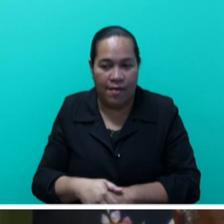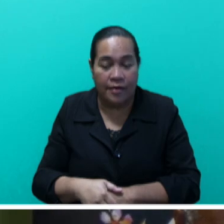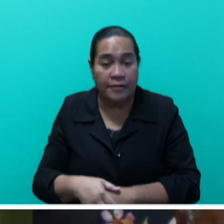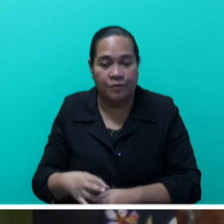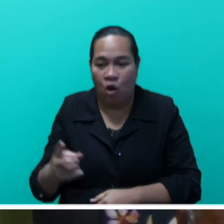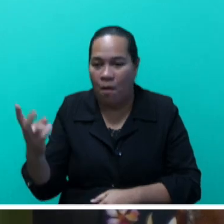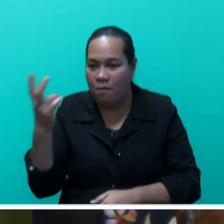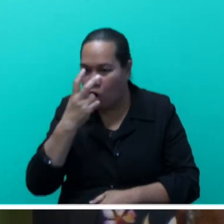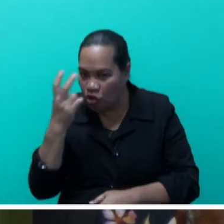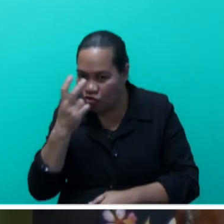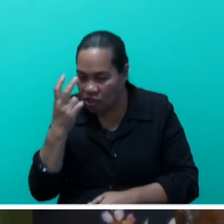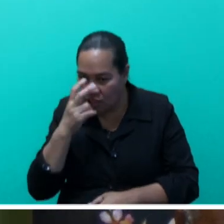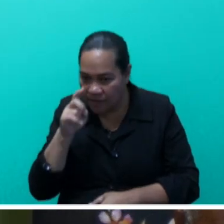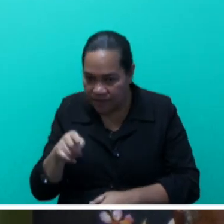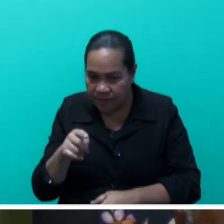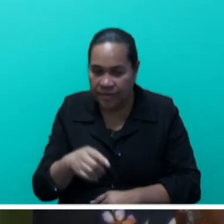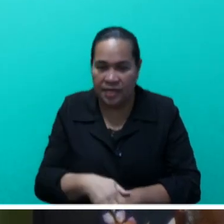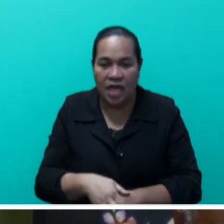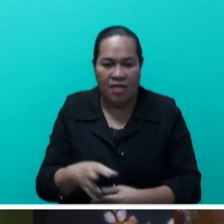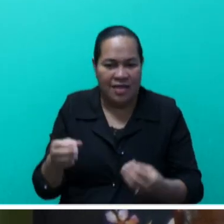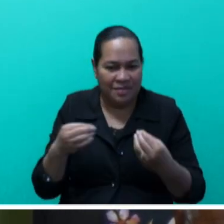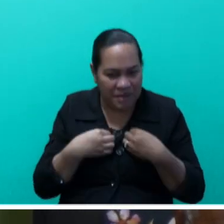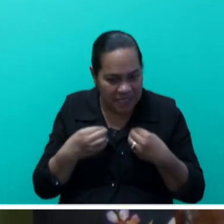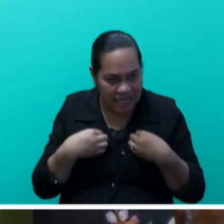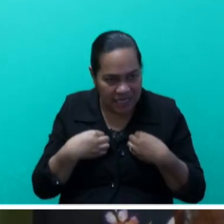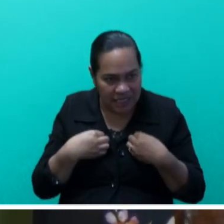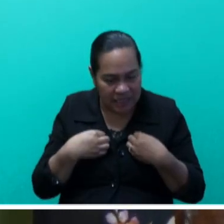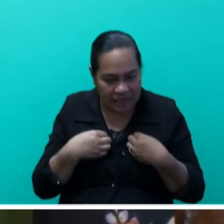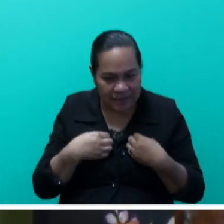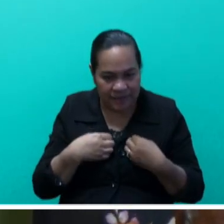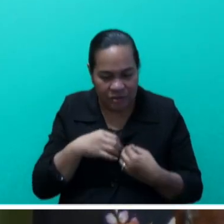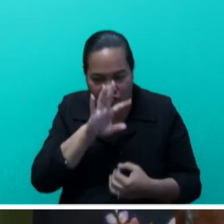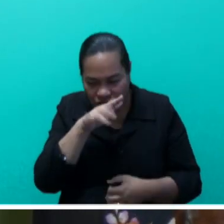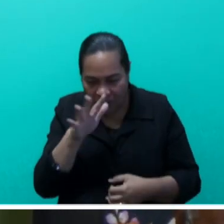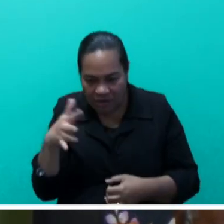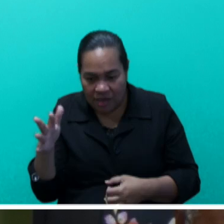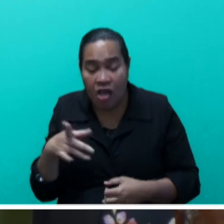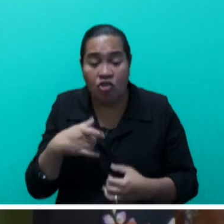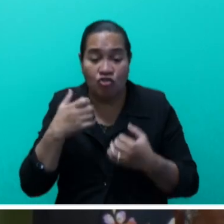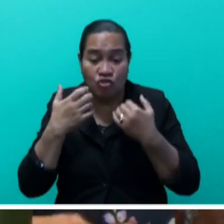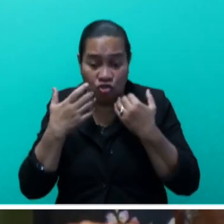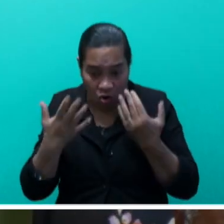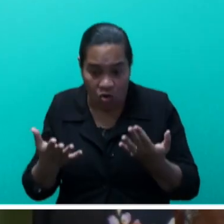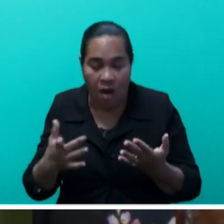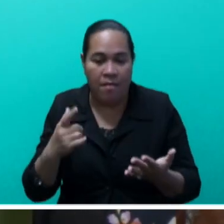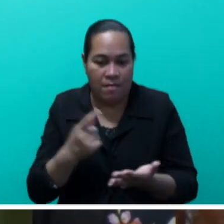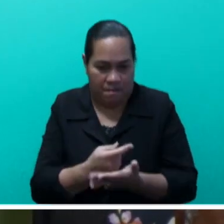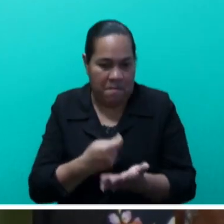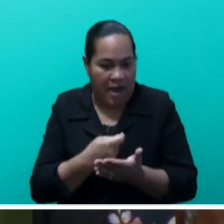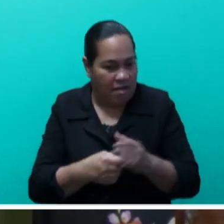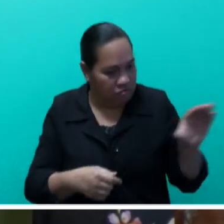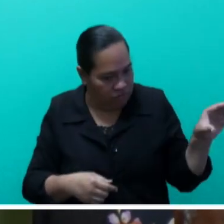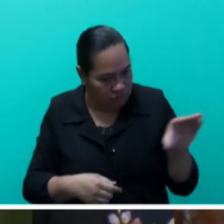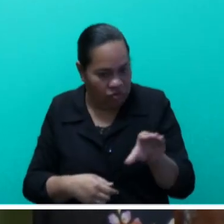monitoring of these businesses is showing that it's a lot of the money is being put to good